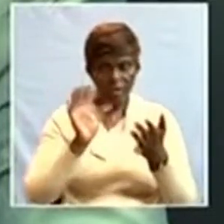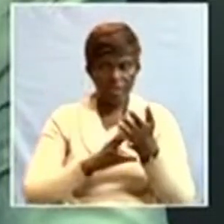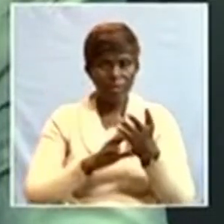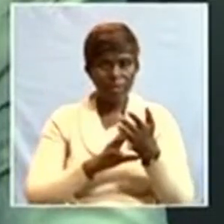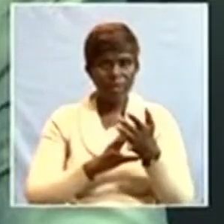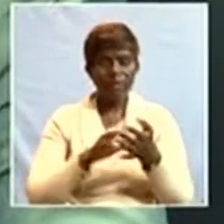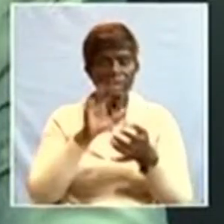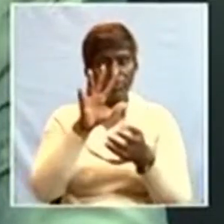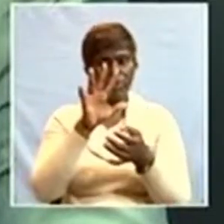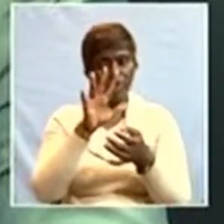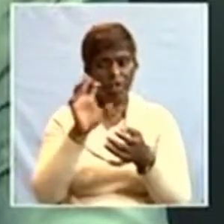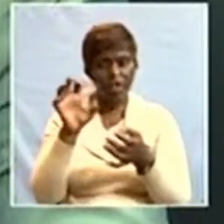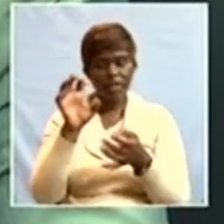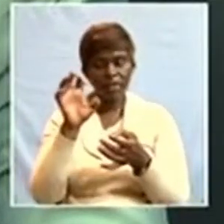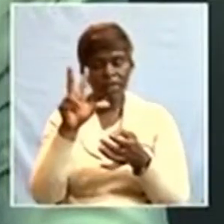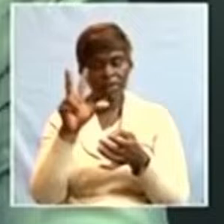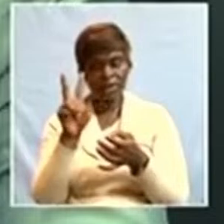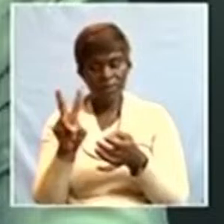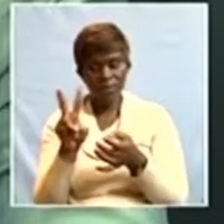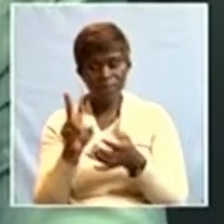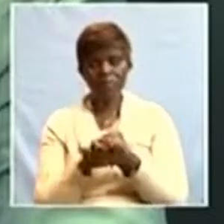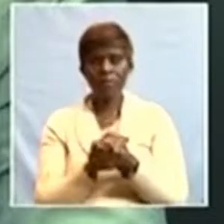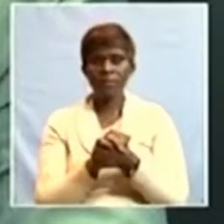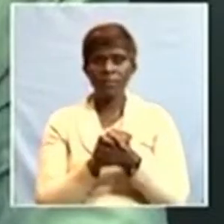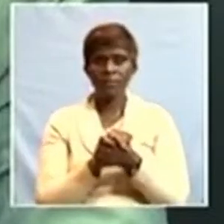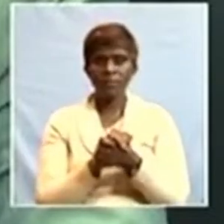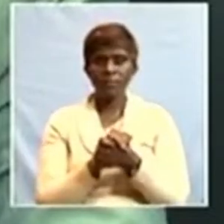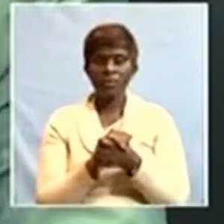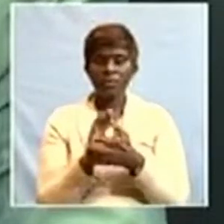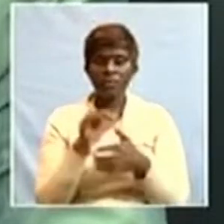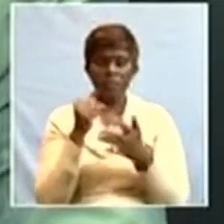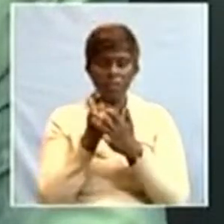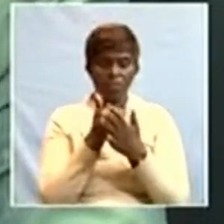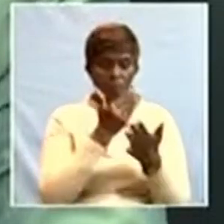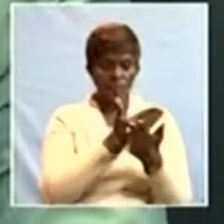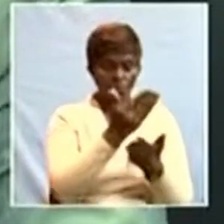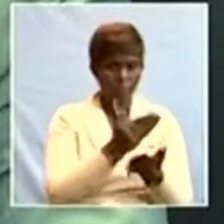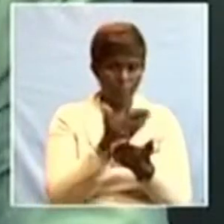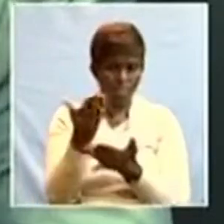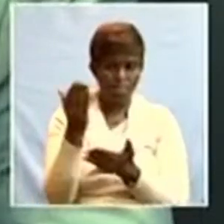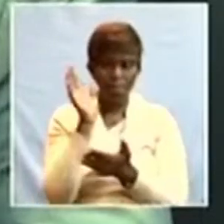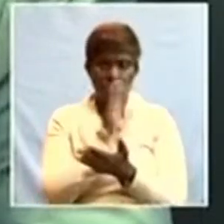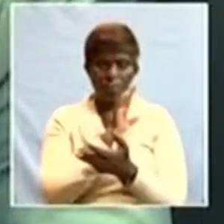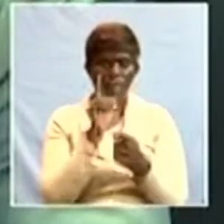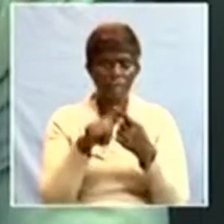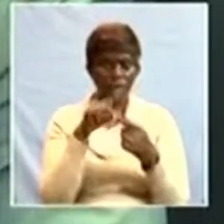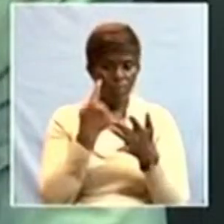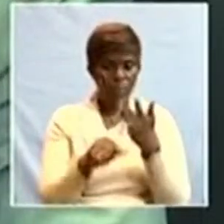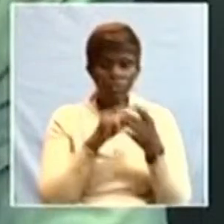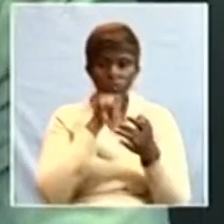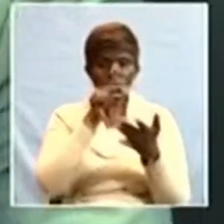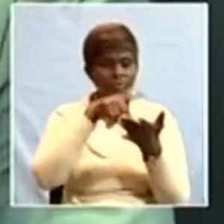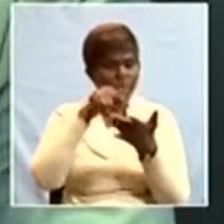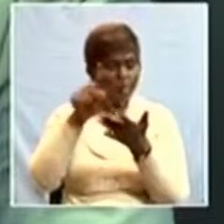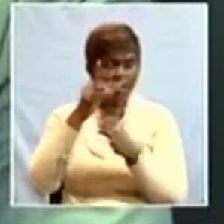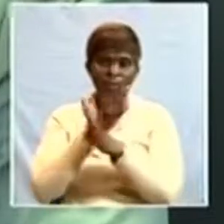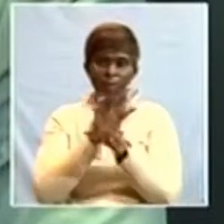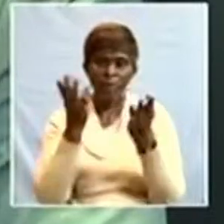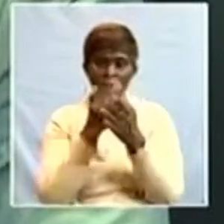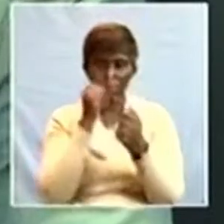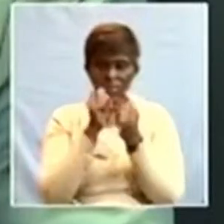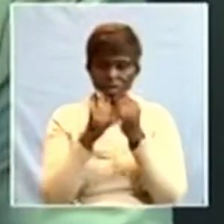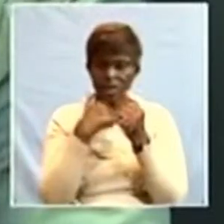58,532 were procured. but were not paid for,